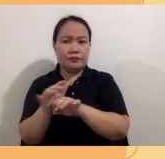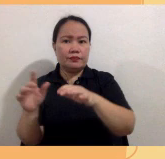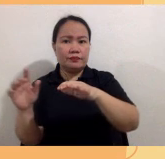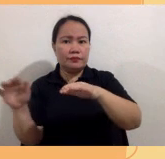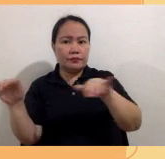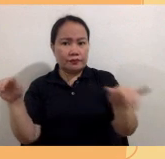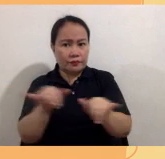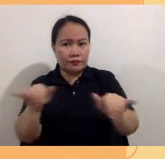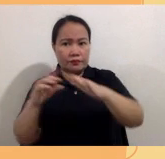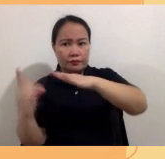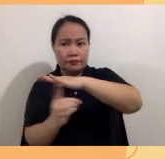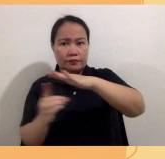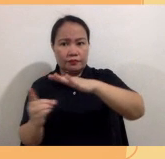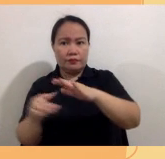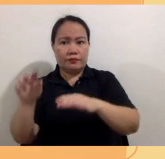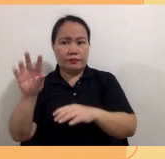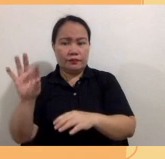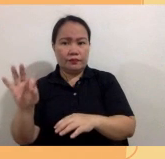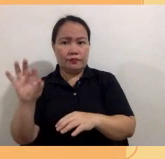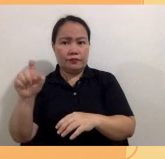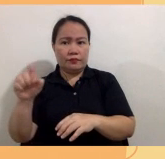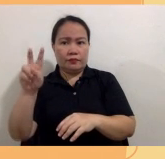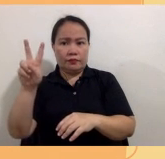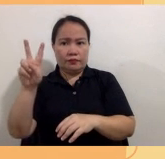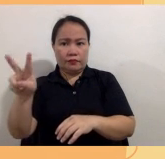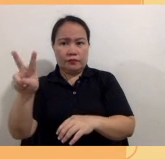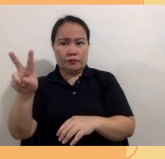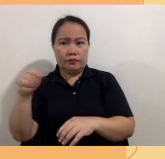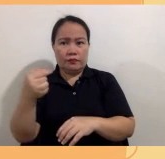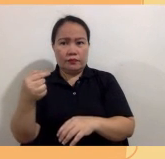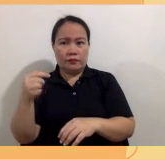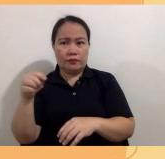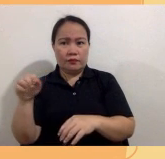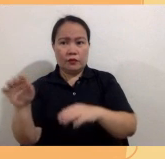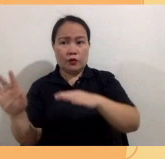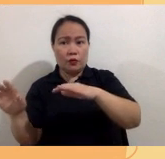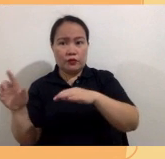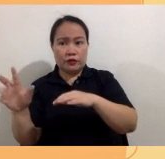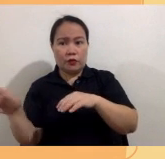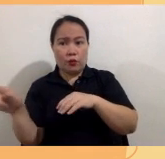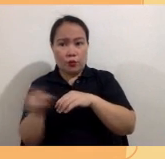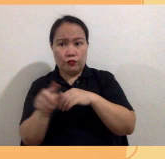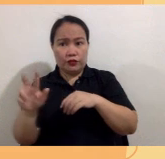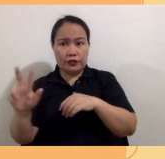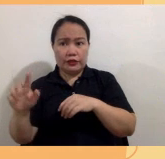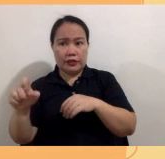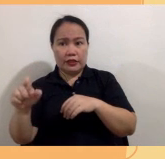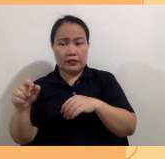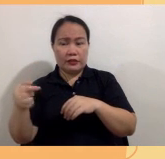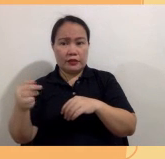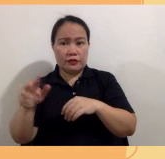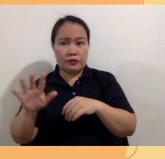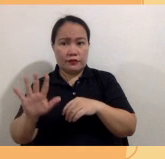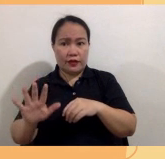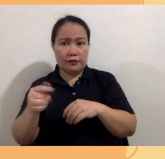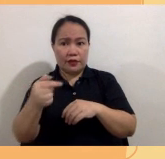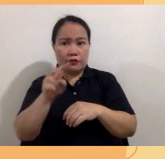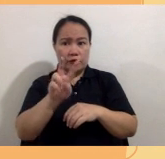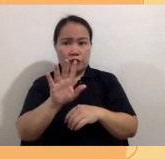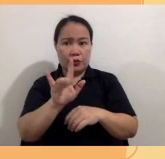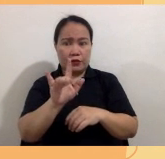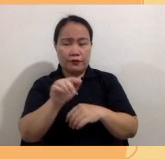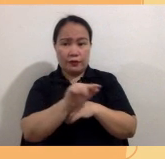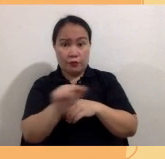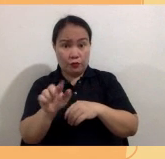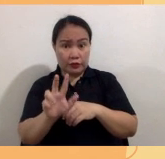So, I have here 9x squared over 3x minus 5 minus 25 all over 3x minus